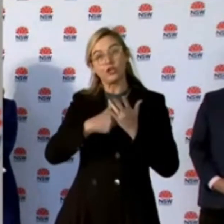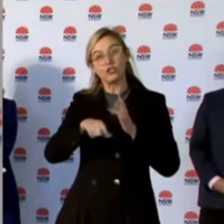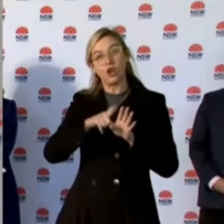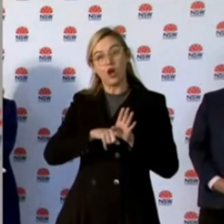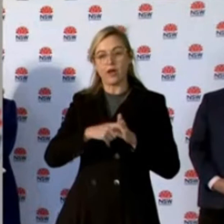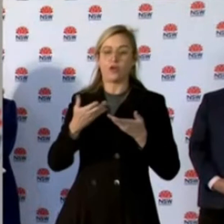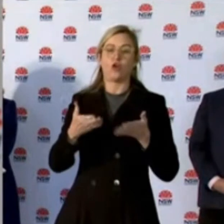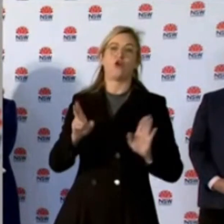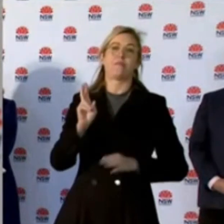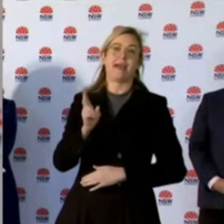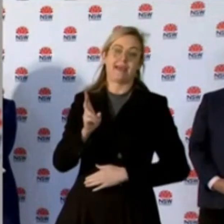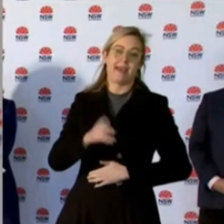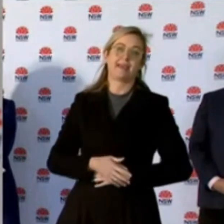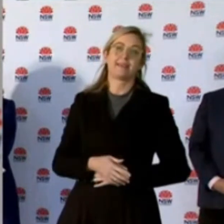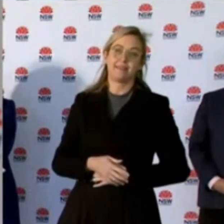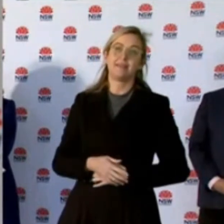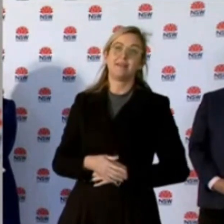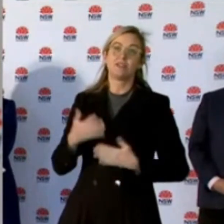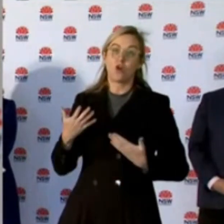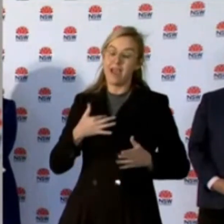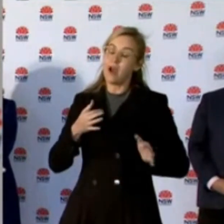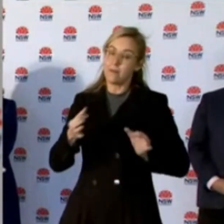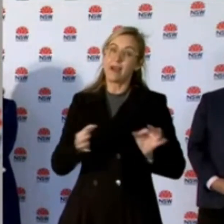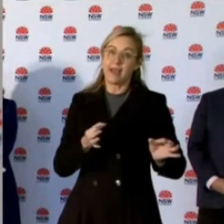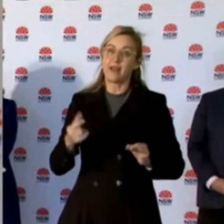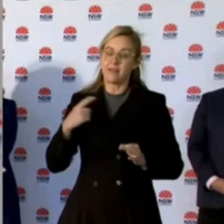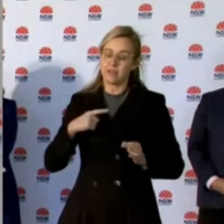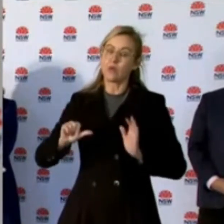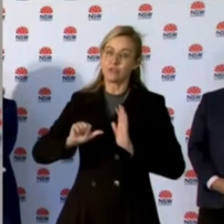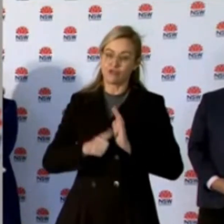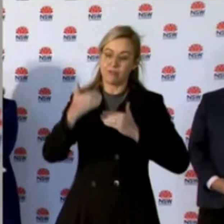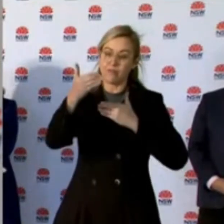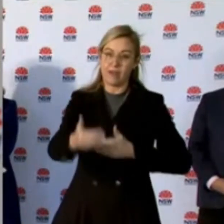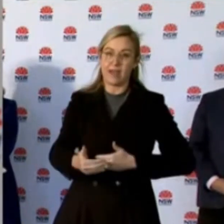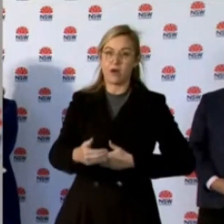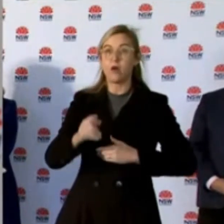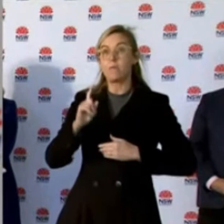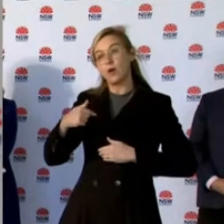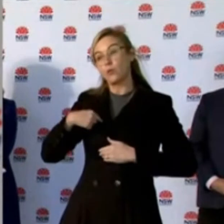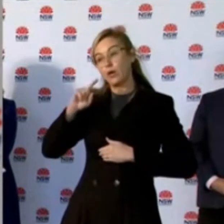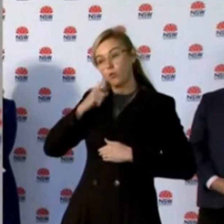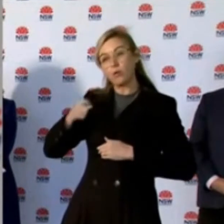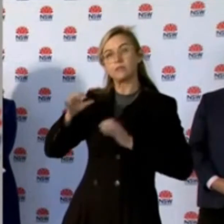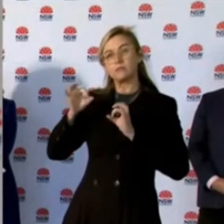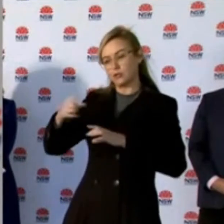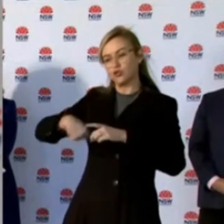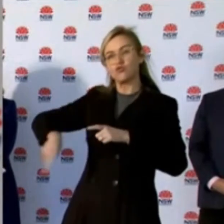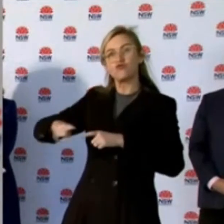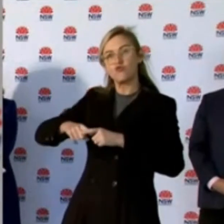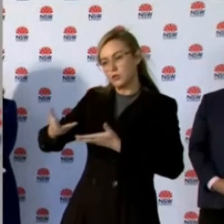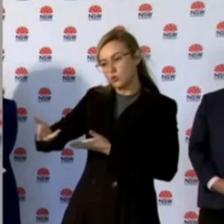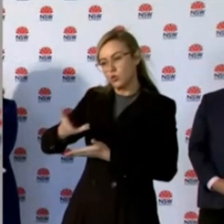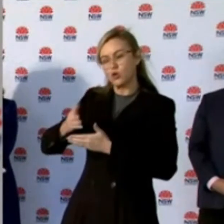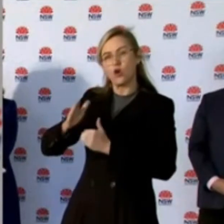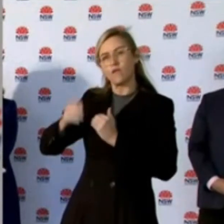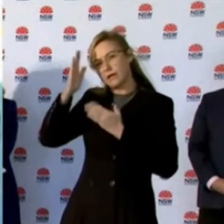work with that group. We'll be standing it up today to make sure there's that continual dialogue with the business sector. On annual leave, neither you nor the Premier really